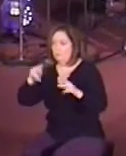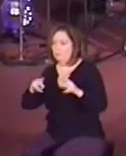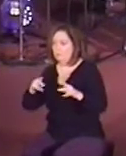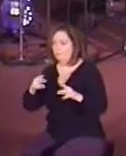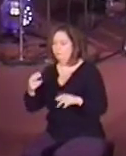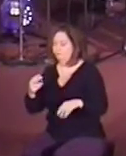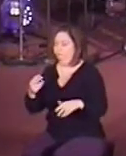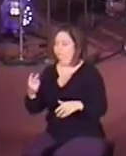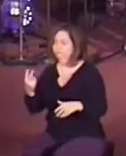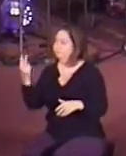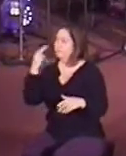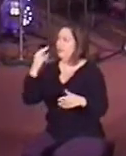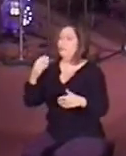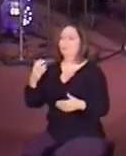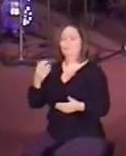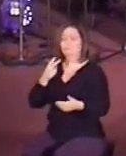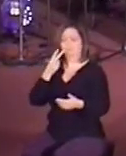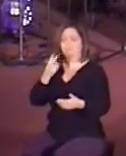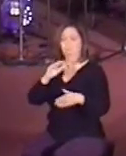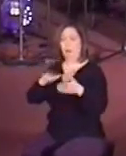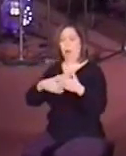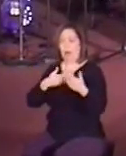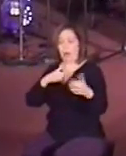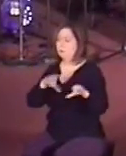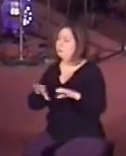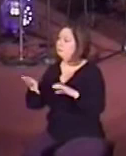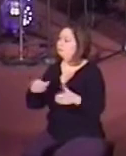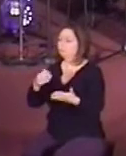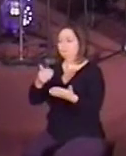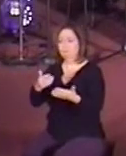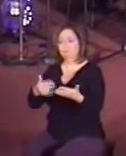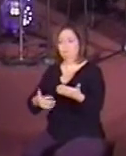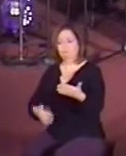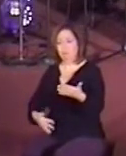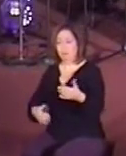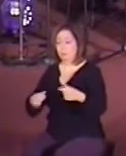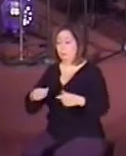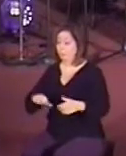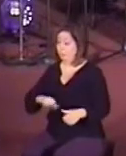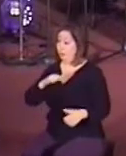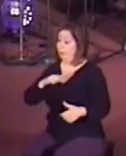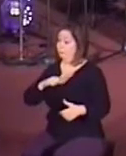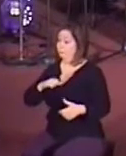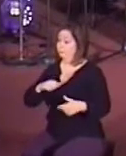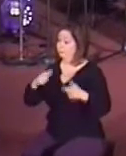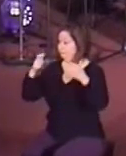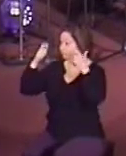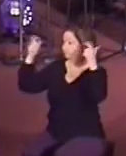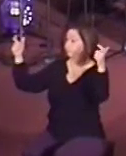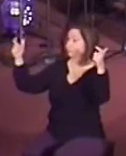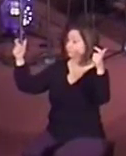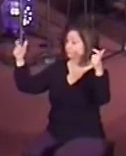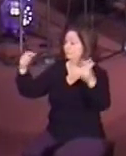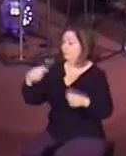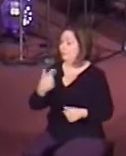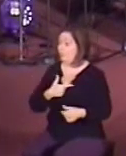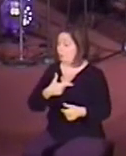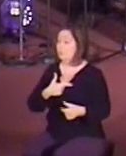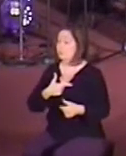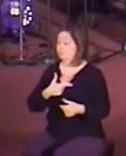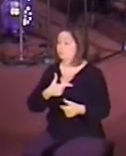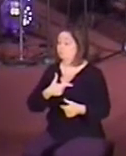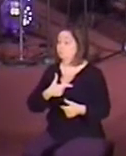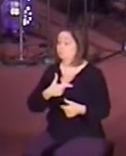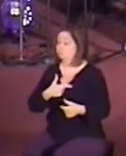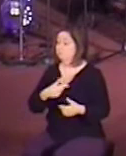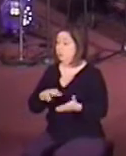and say, ah, look at all that I've accomplished. And you grow in your pride. And we're susceptible. Every single one of us is susceptible